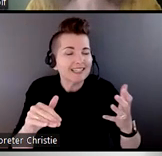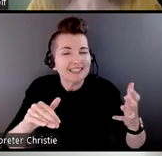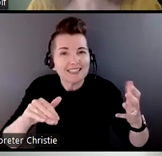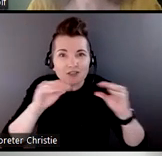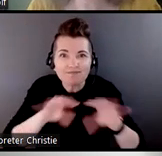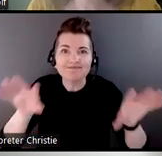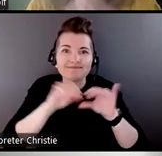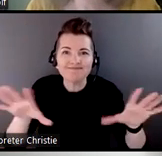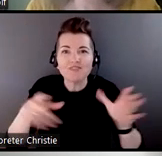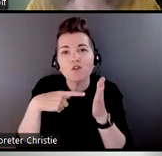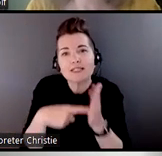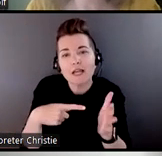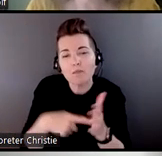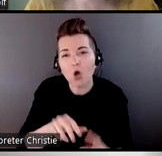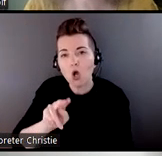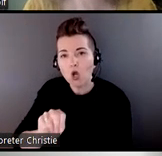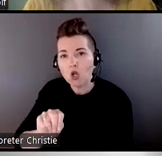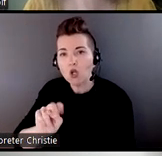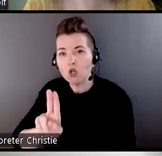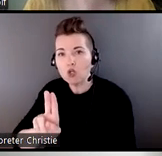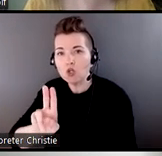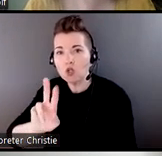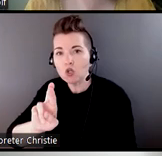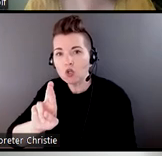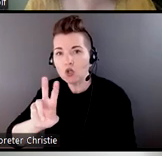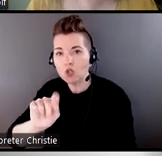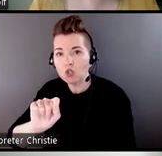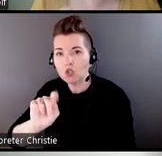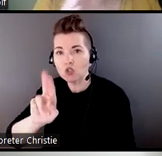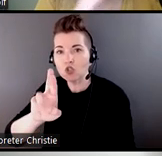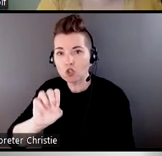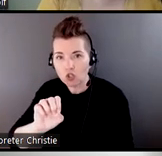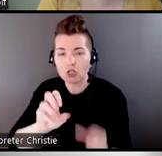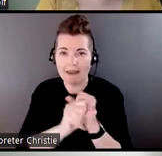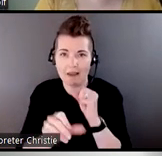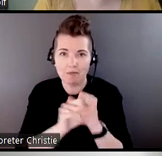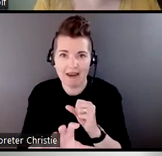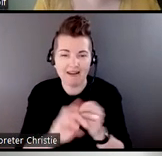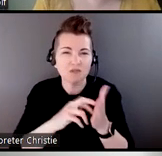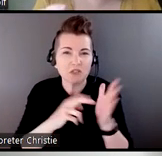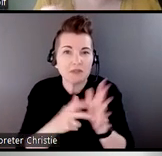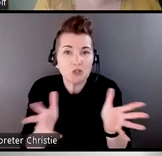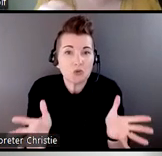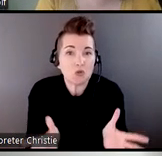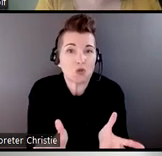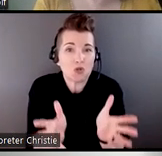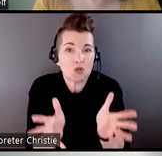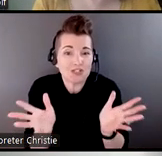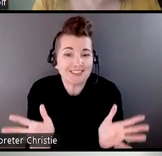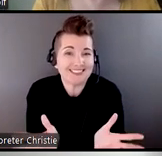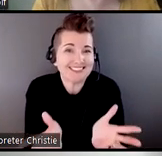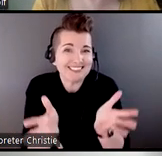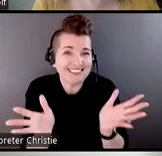A nurture campaign is an email campaign that you send out on a regular basis that is about